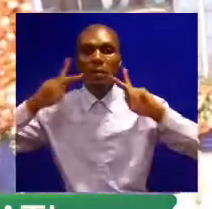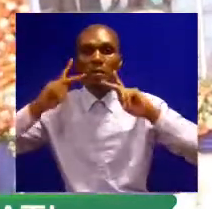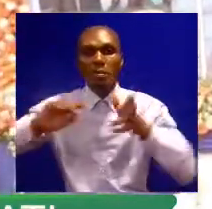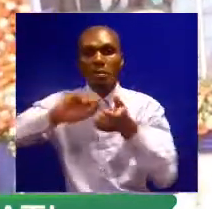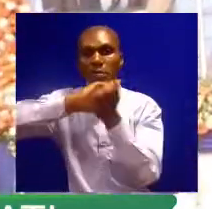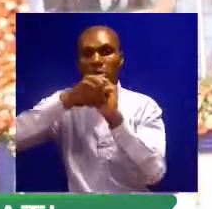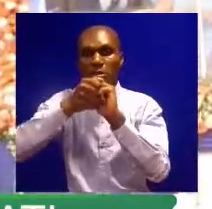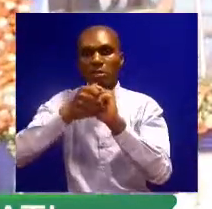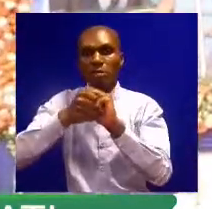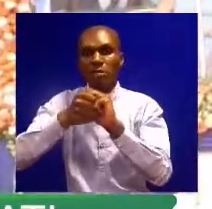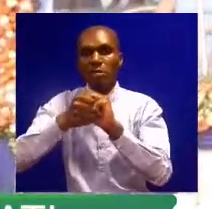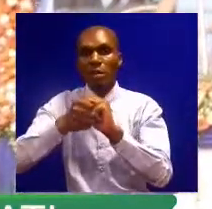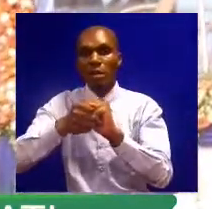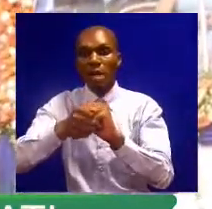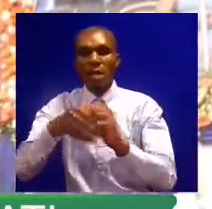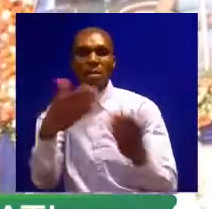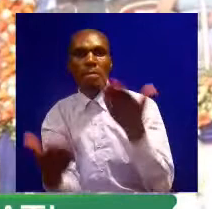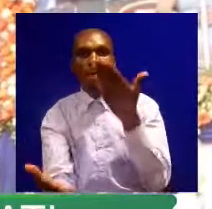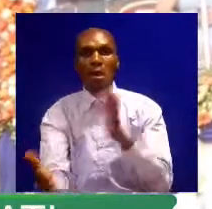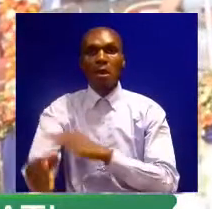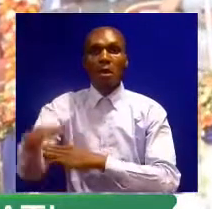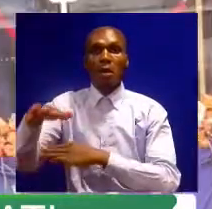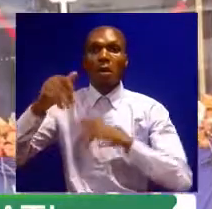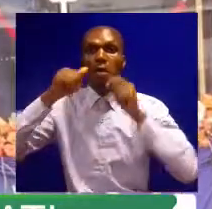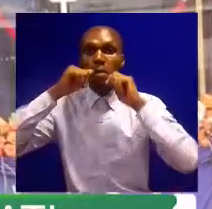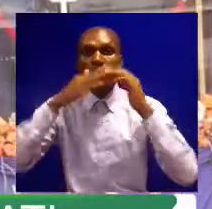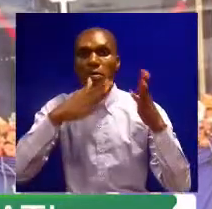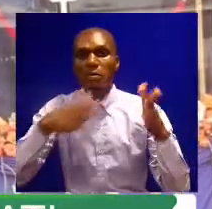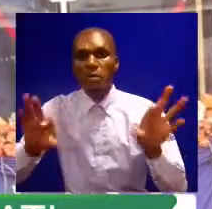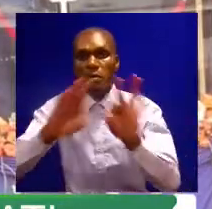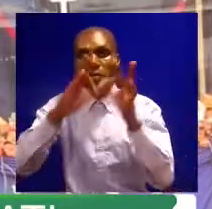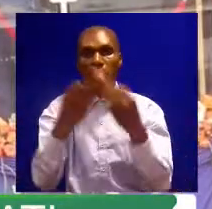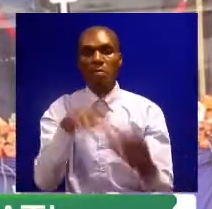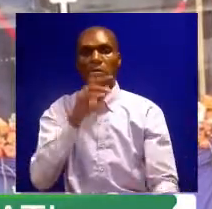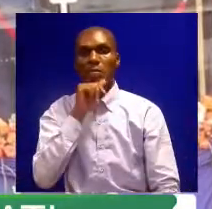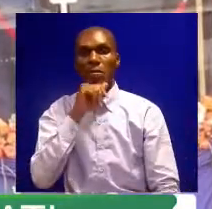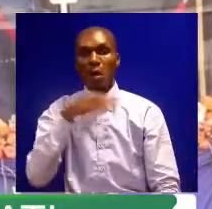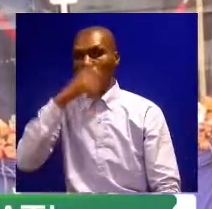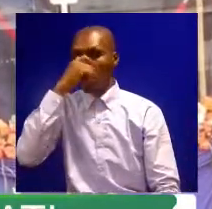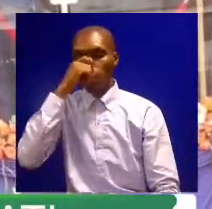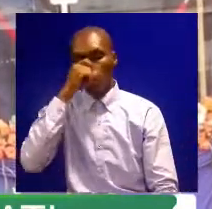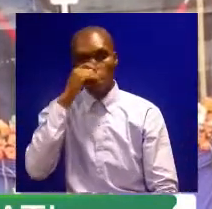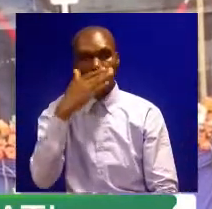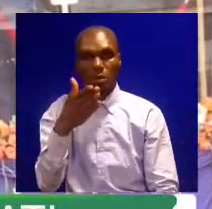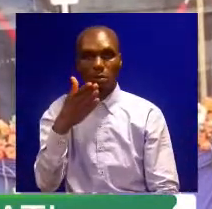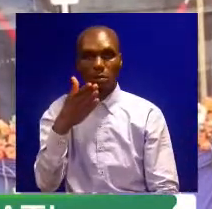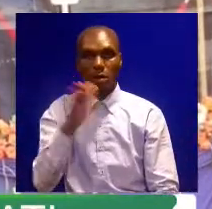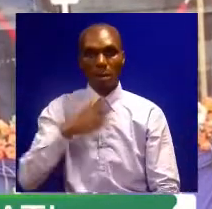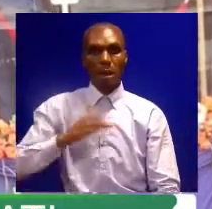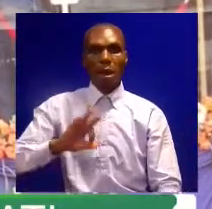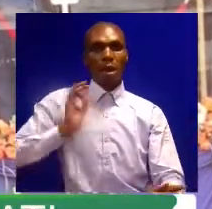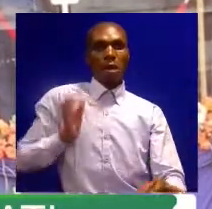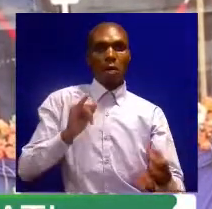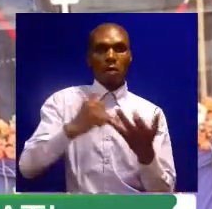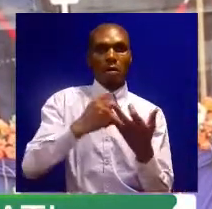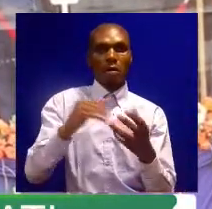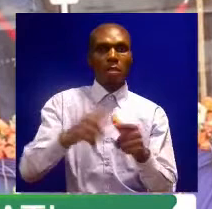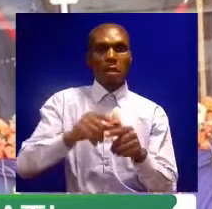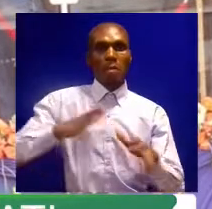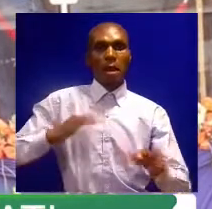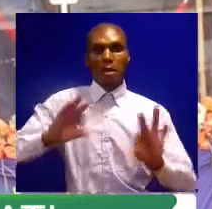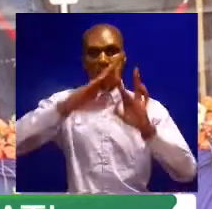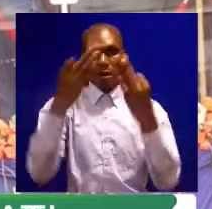transition. May God bless you and your family. I want to wish you and my wife and my